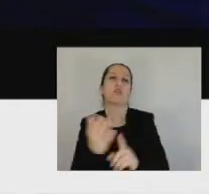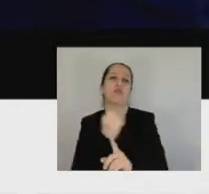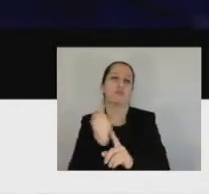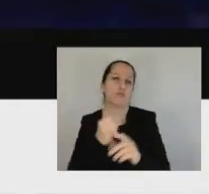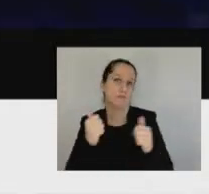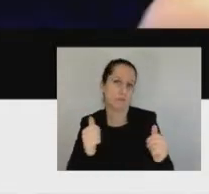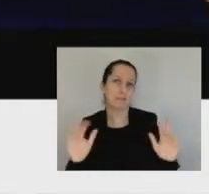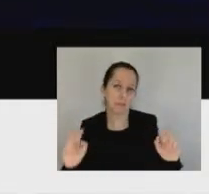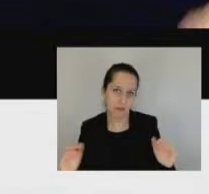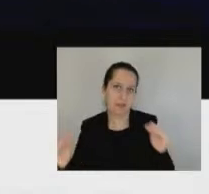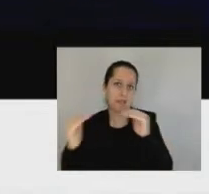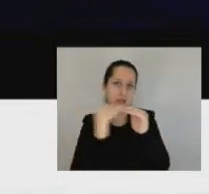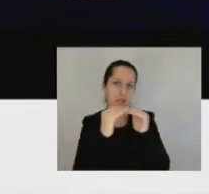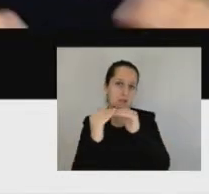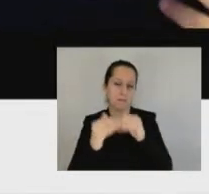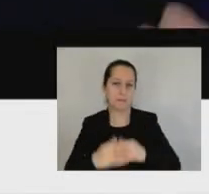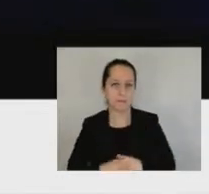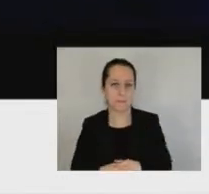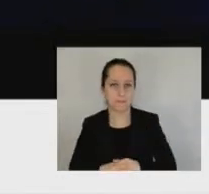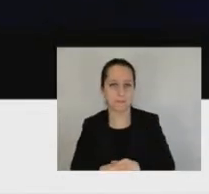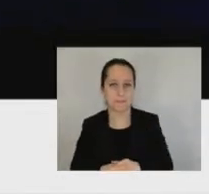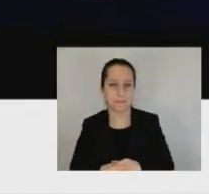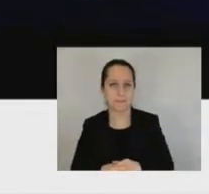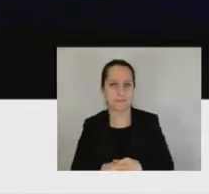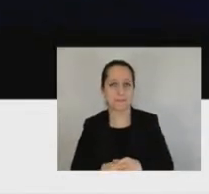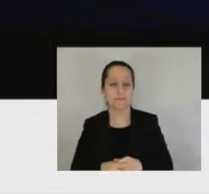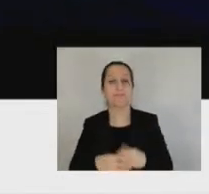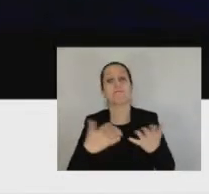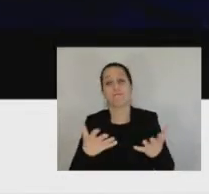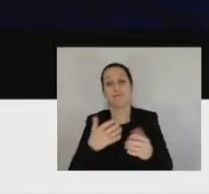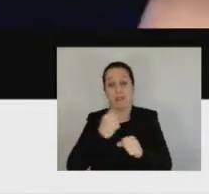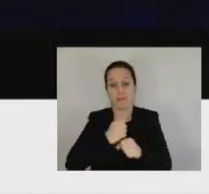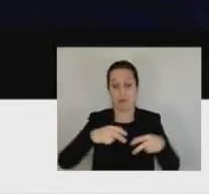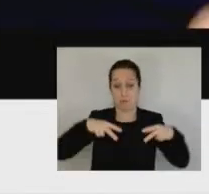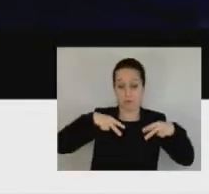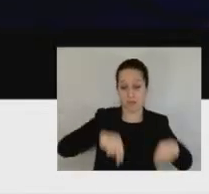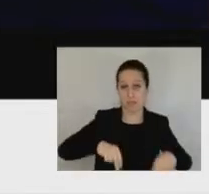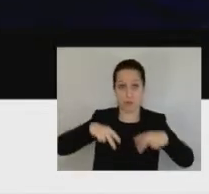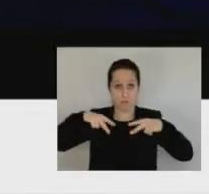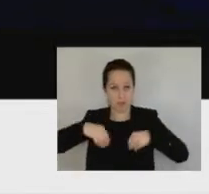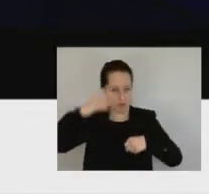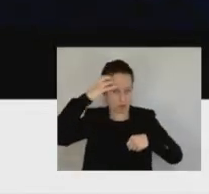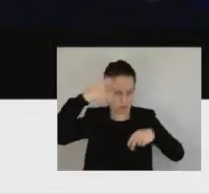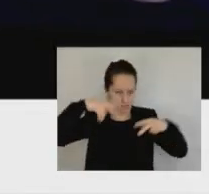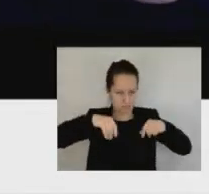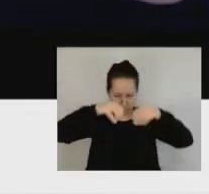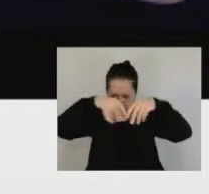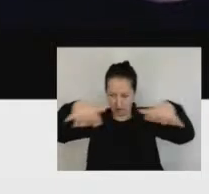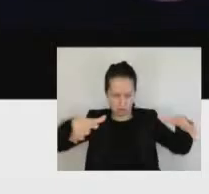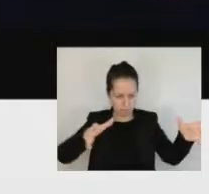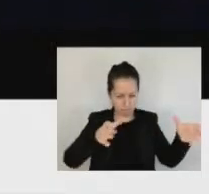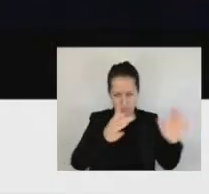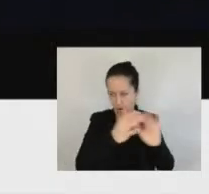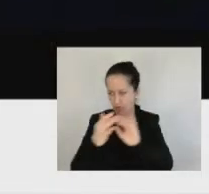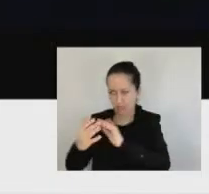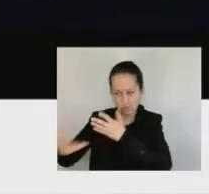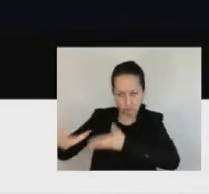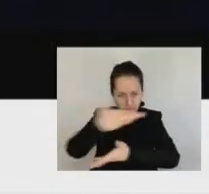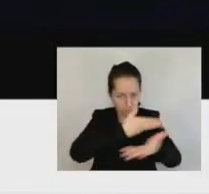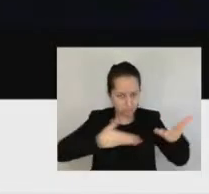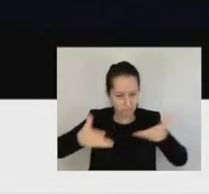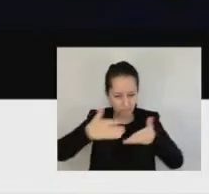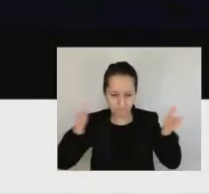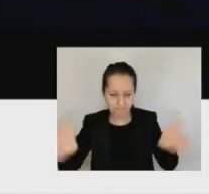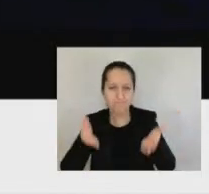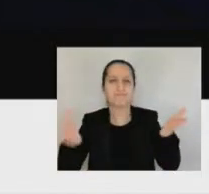we speak about equity in our agenda. And therefore, the strengthening of intersectoral work is central in